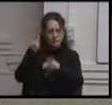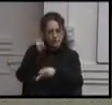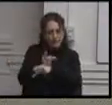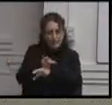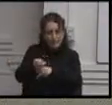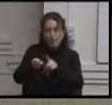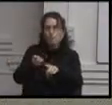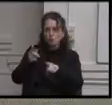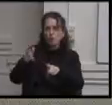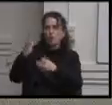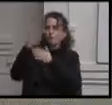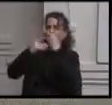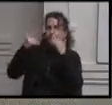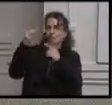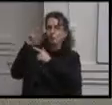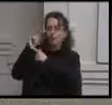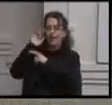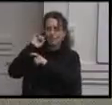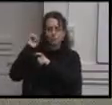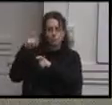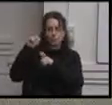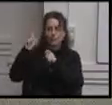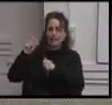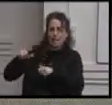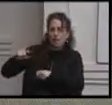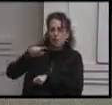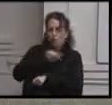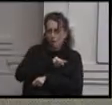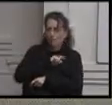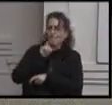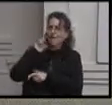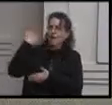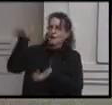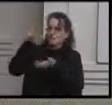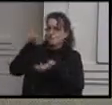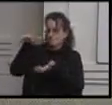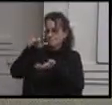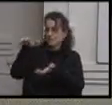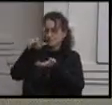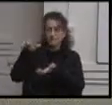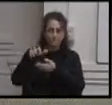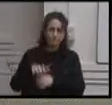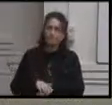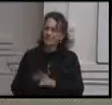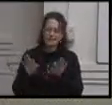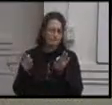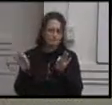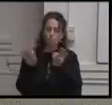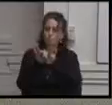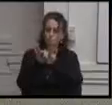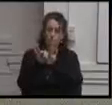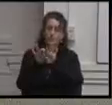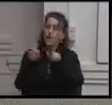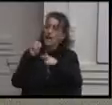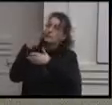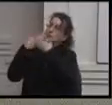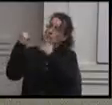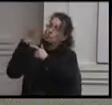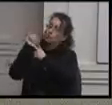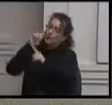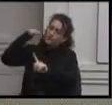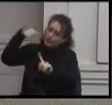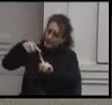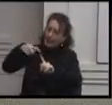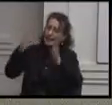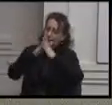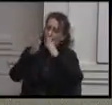funding and for other state funding that may be available to help support the downtown. And when I